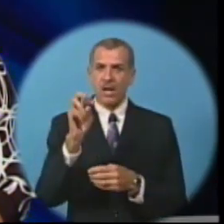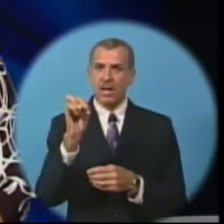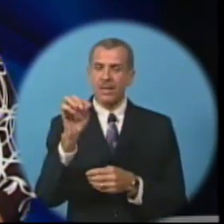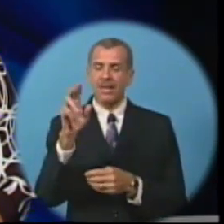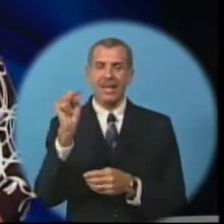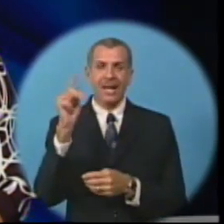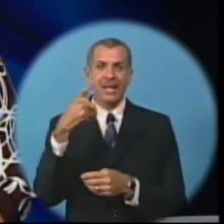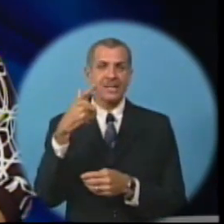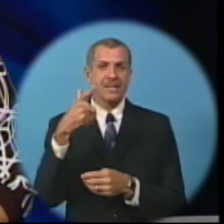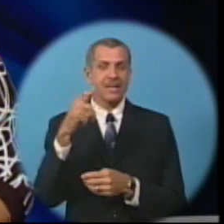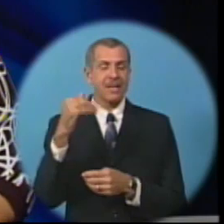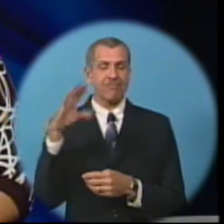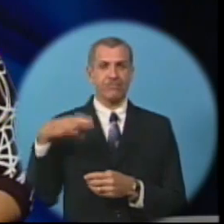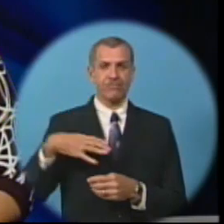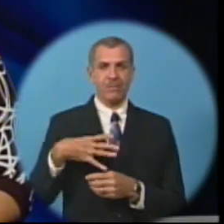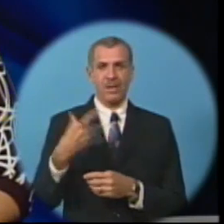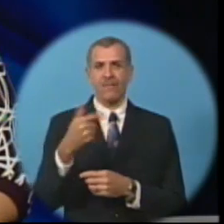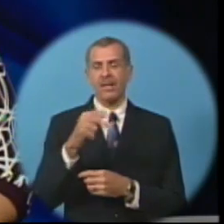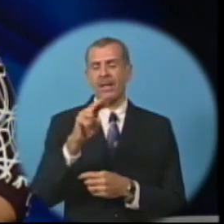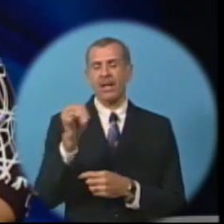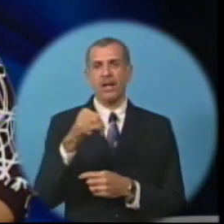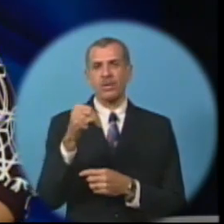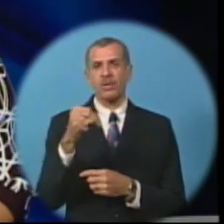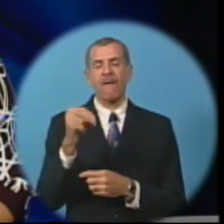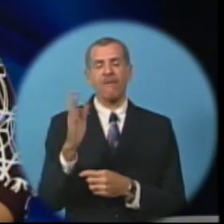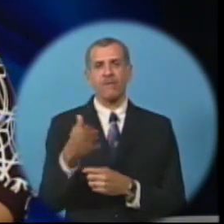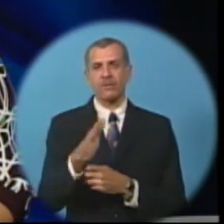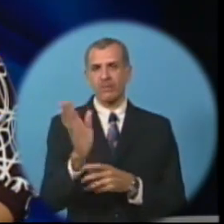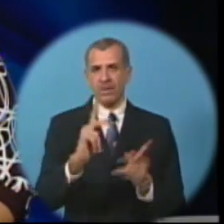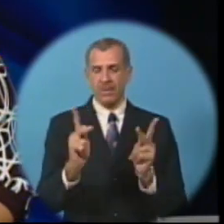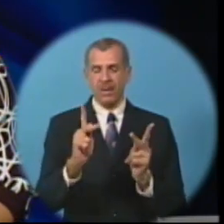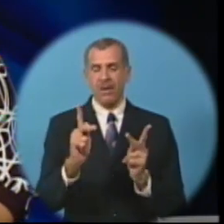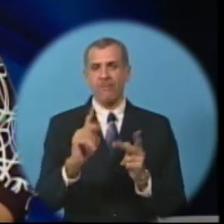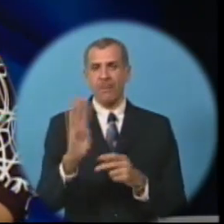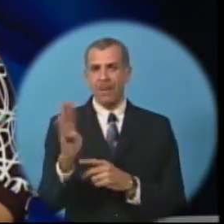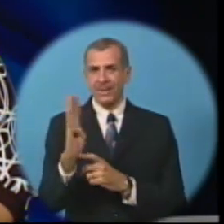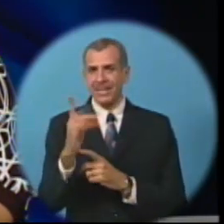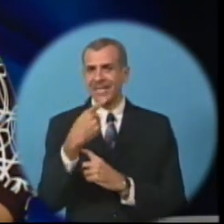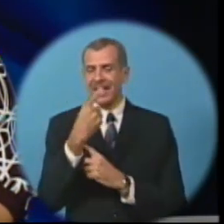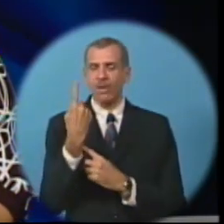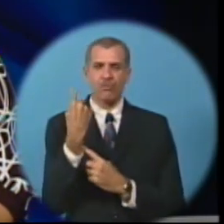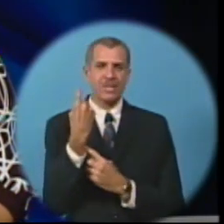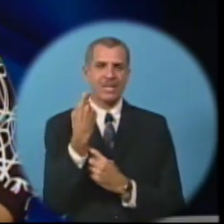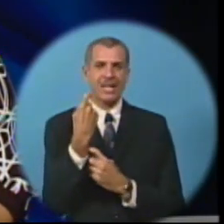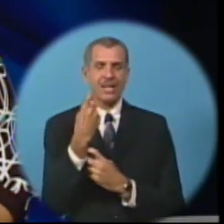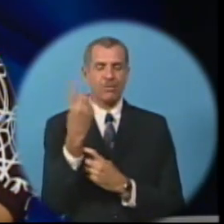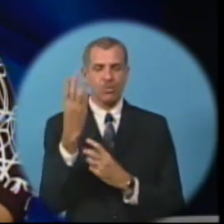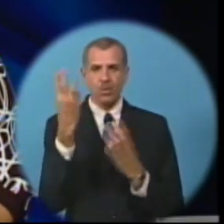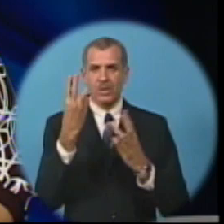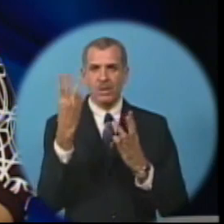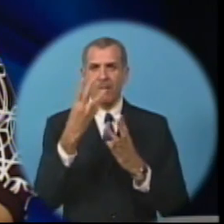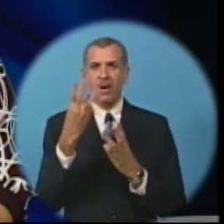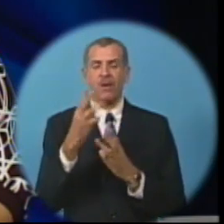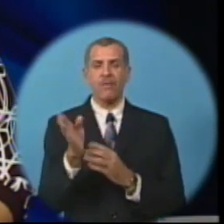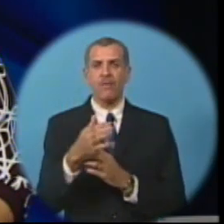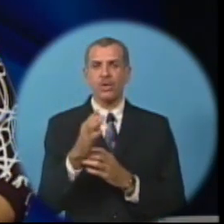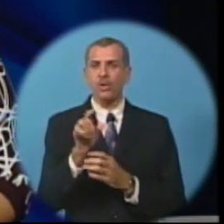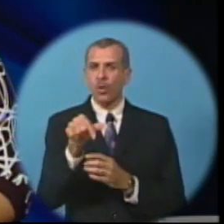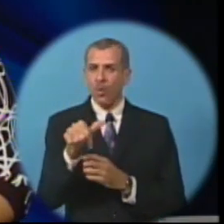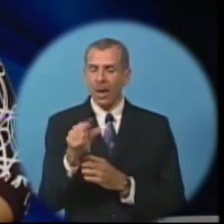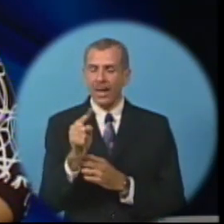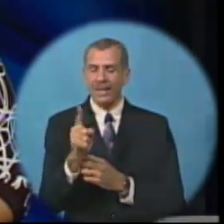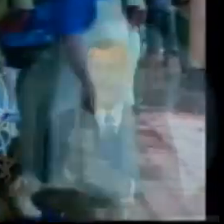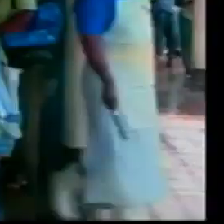head of Barnufo, the Barbados National Union of Fisherfolk Organizations, says recent concerns about fish quality following reports of poor